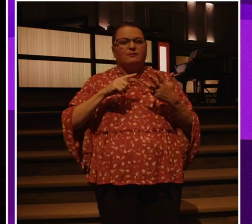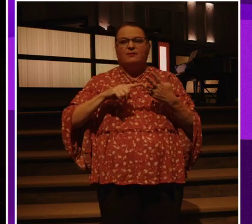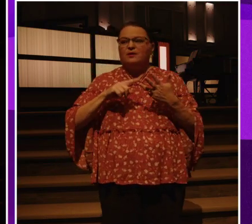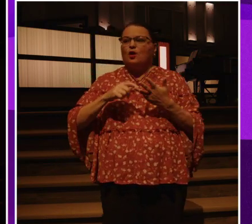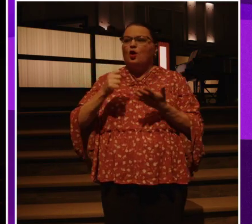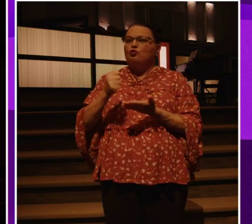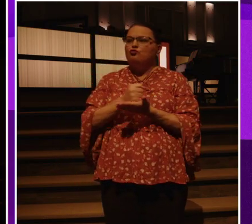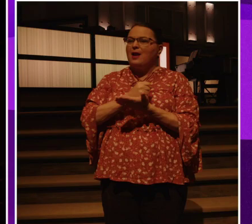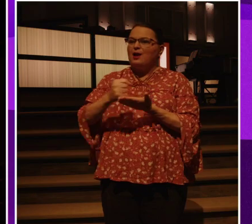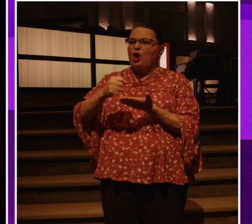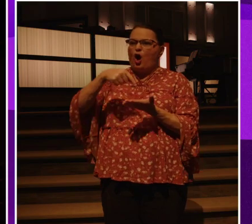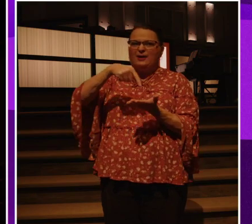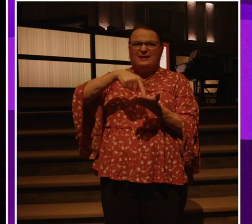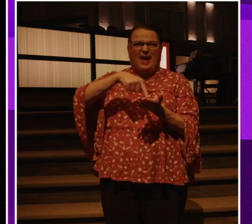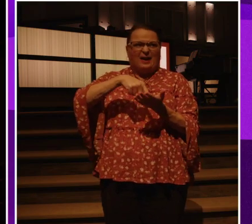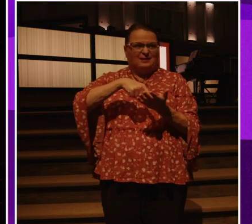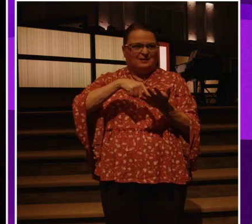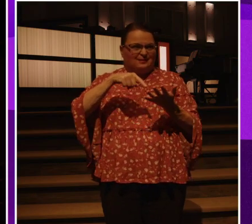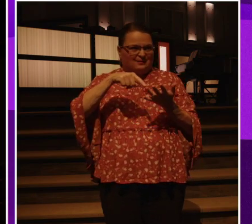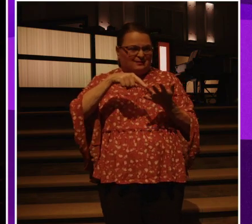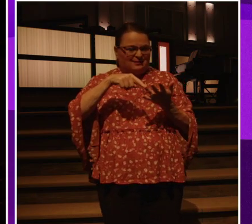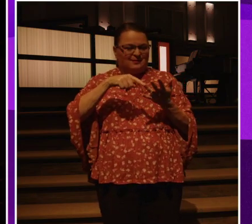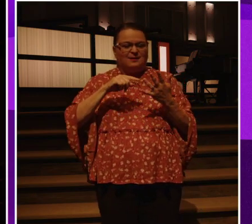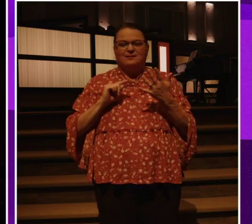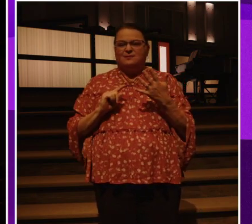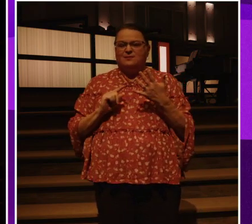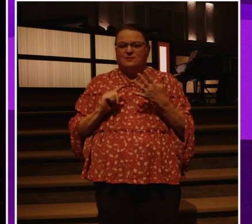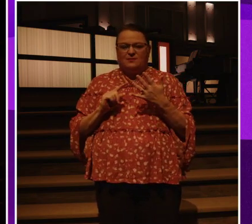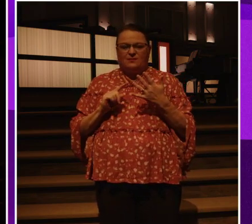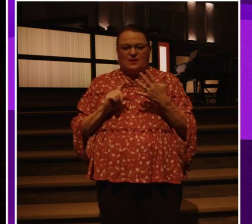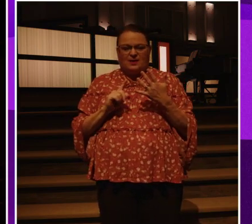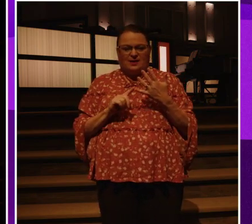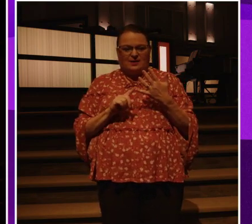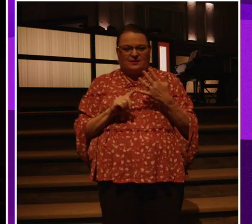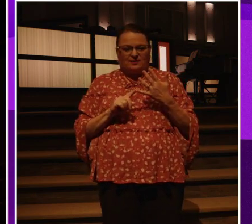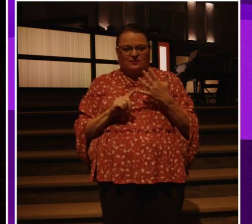card debt fell right in there. Not only